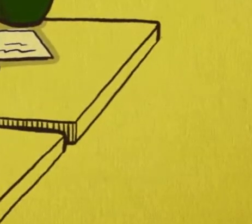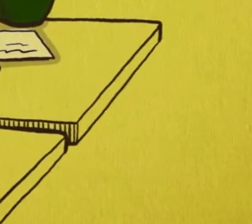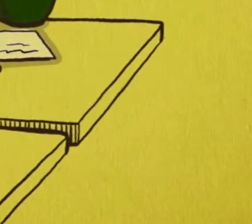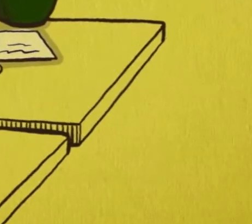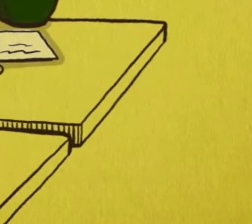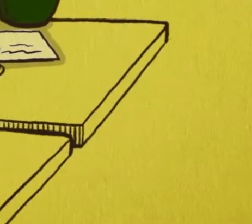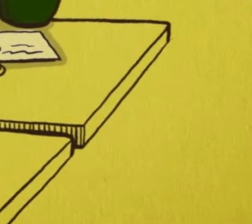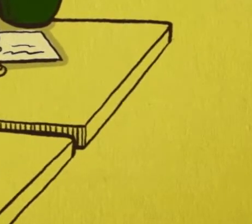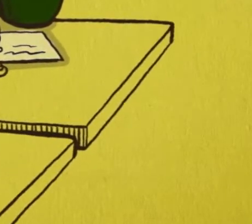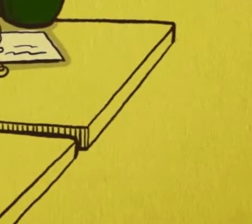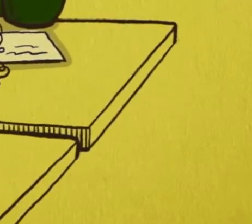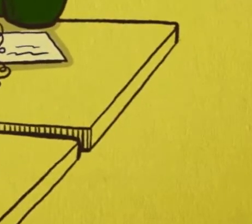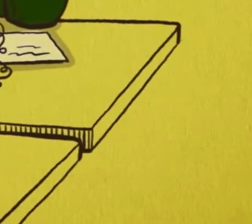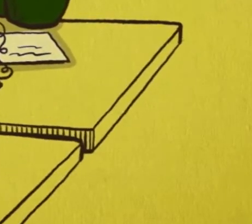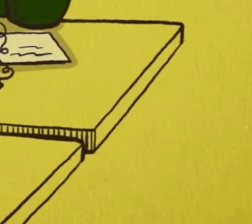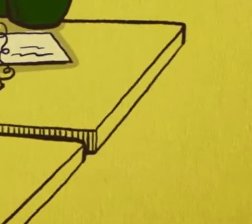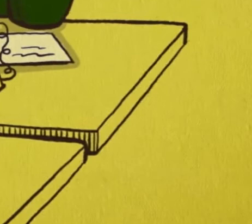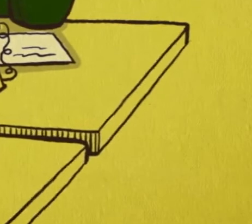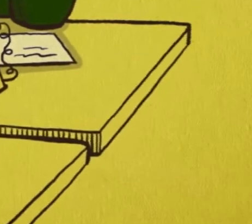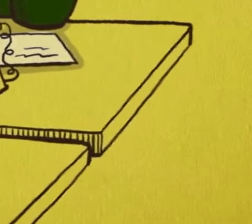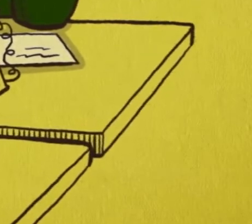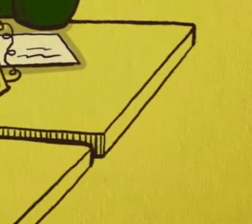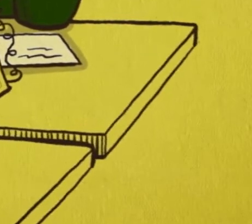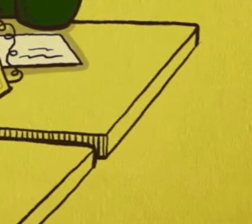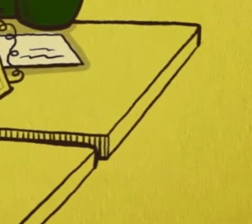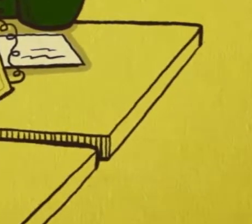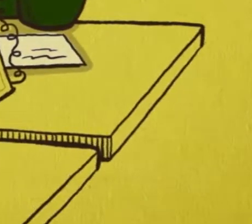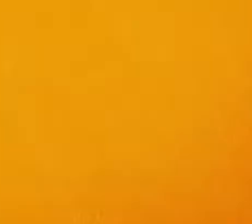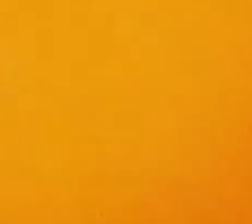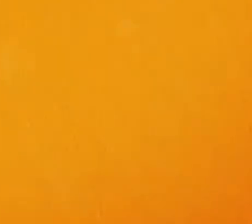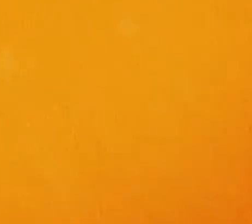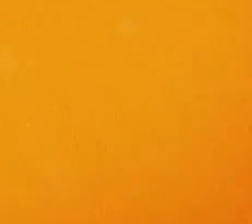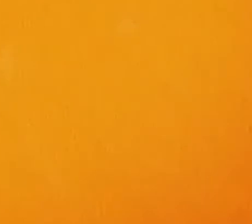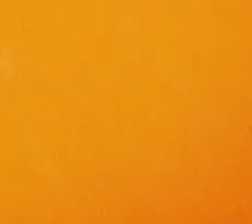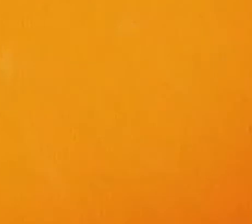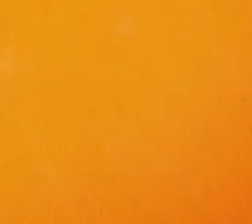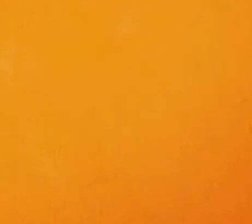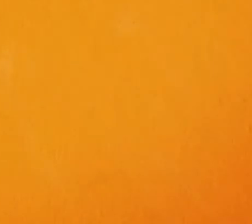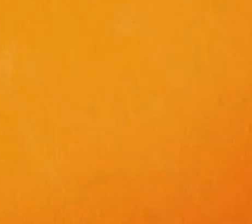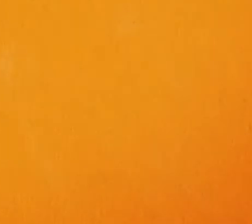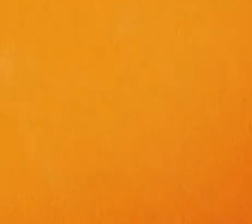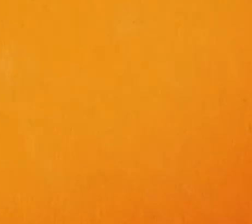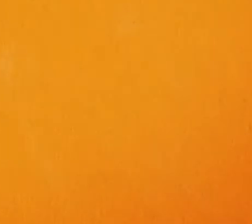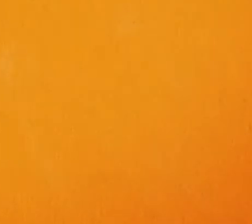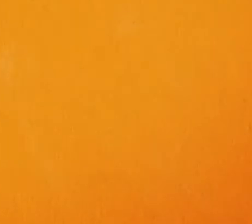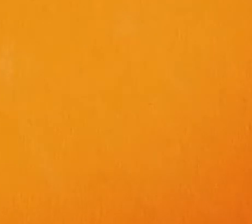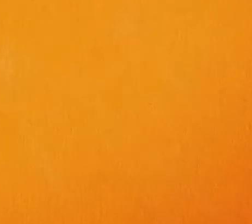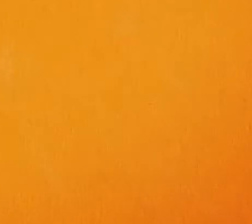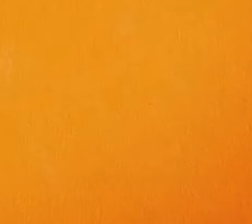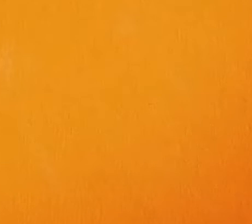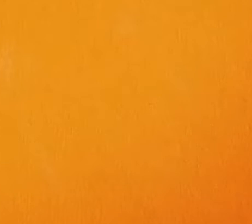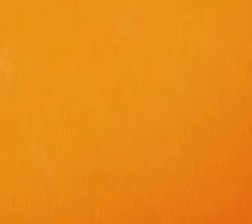issues that directly affect the Black community. We can hold our elected officials accountable. And we can stay